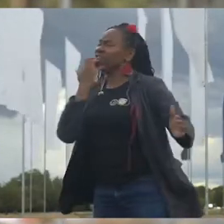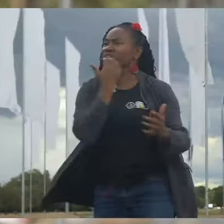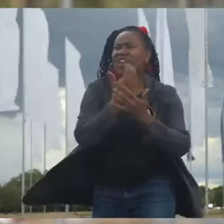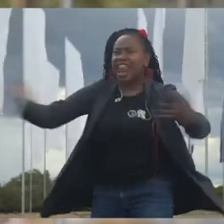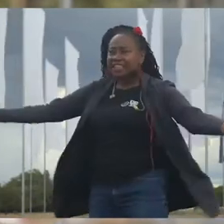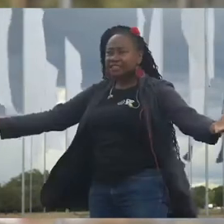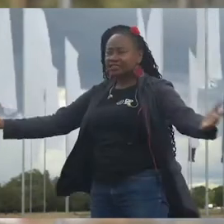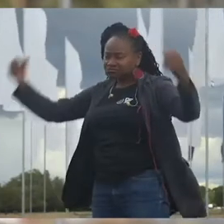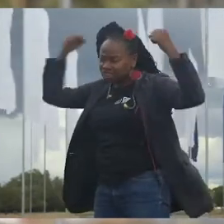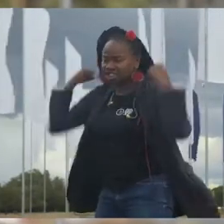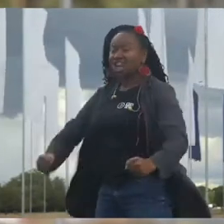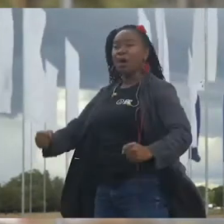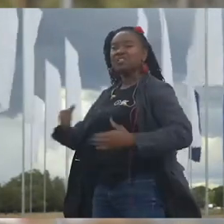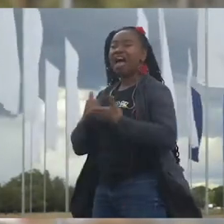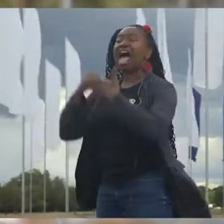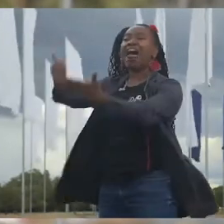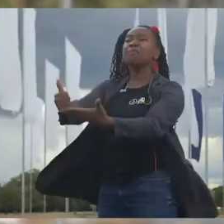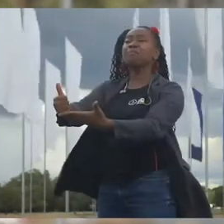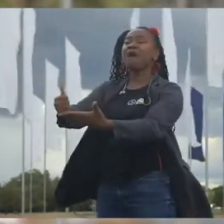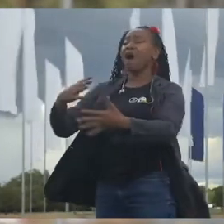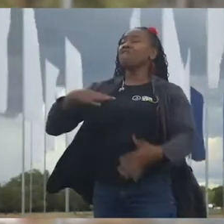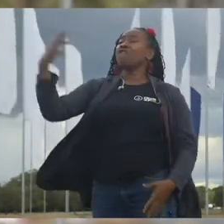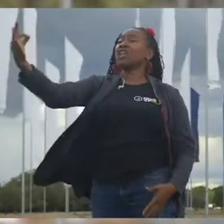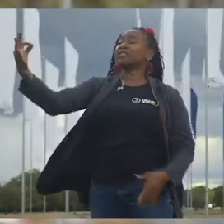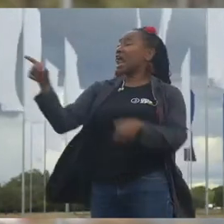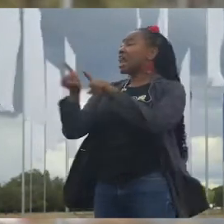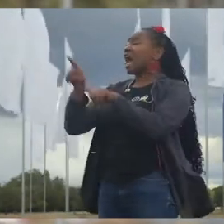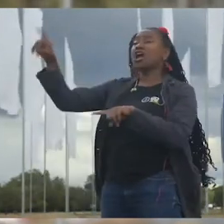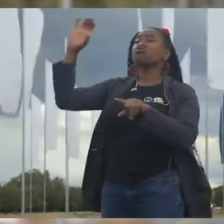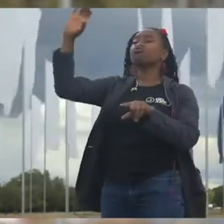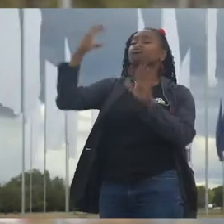help. Volunteers like Chris Mannion, who is here with us today.